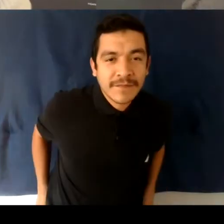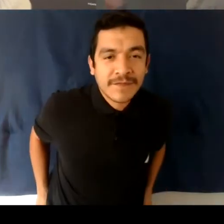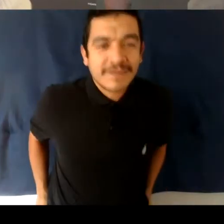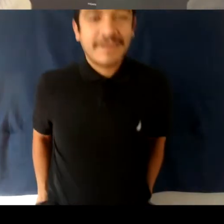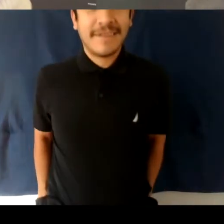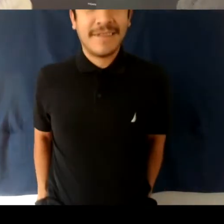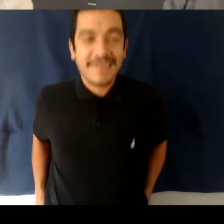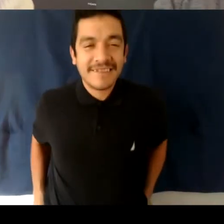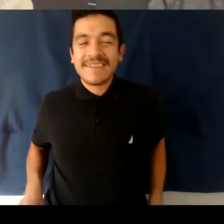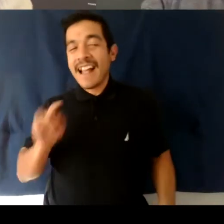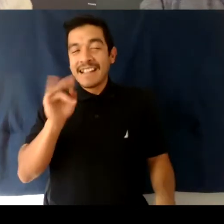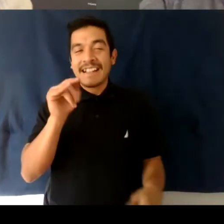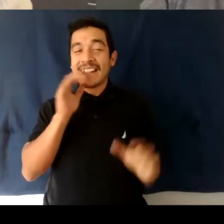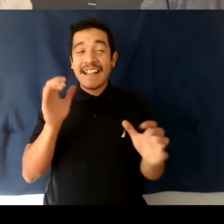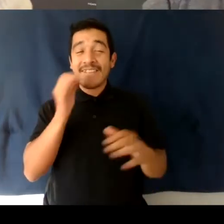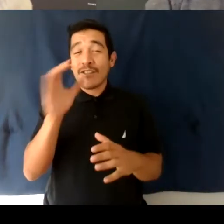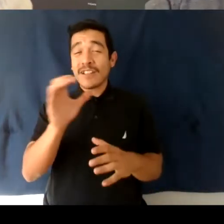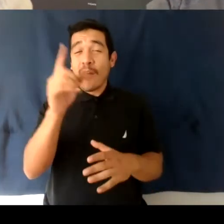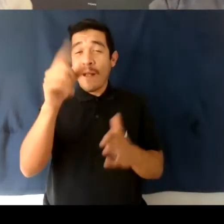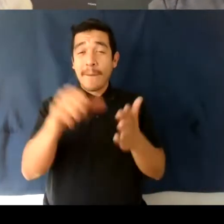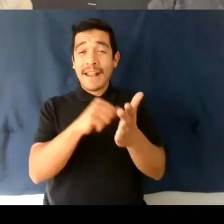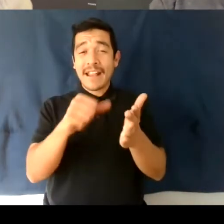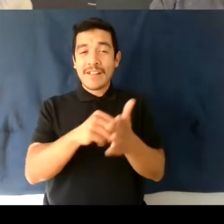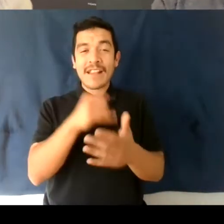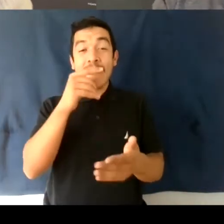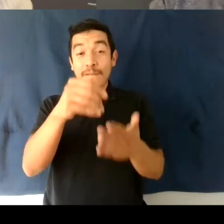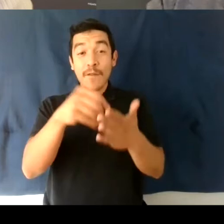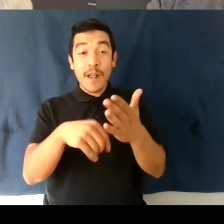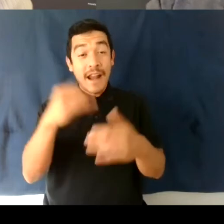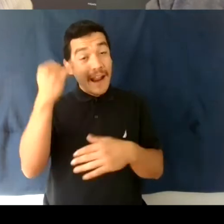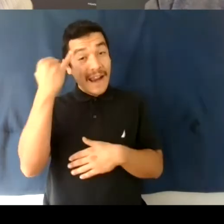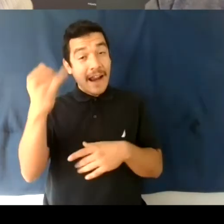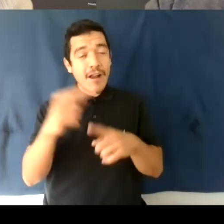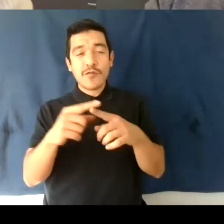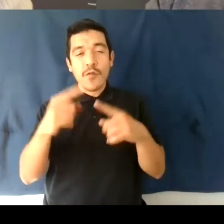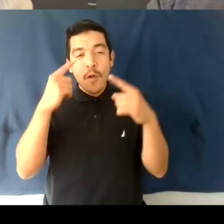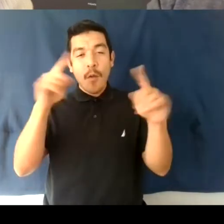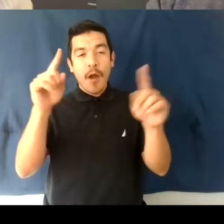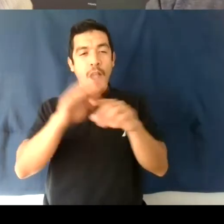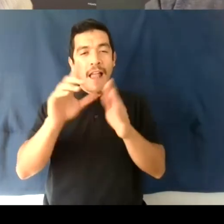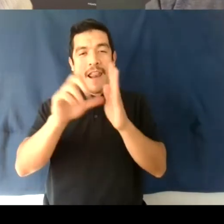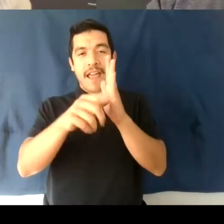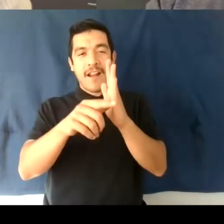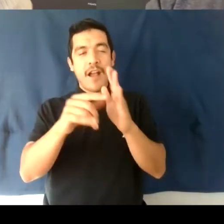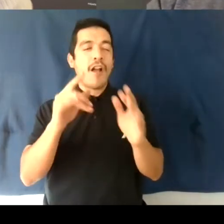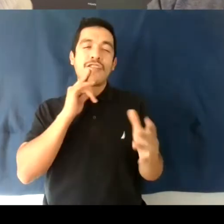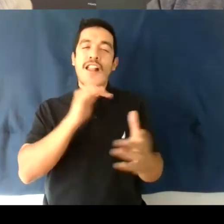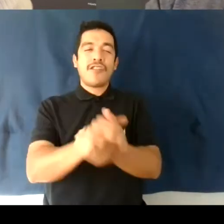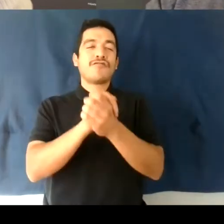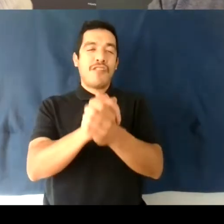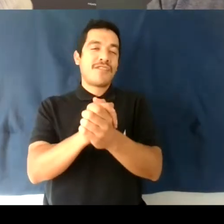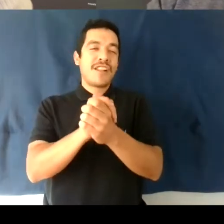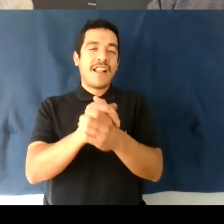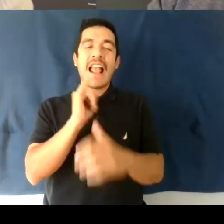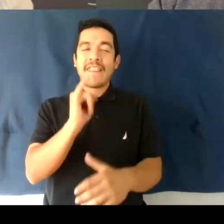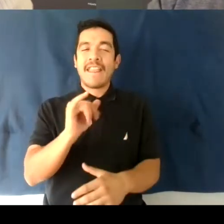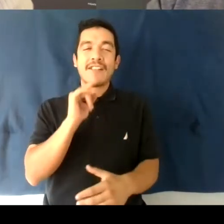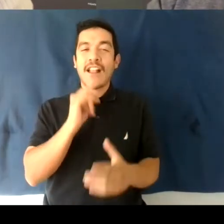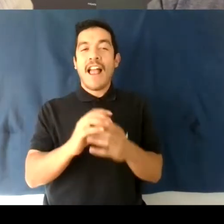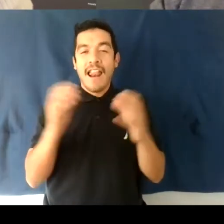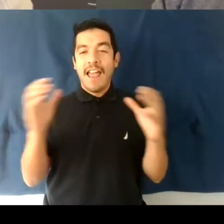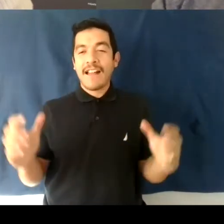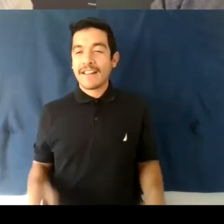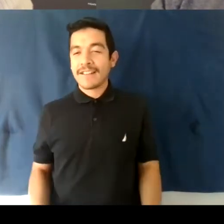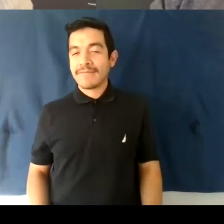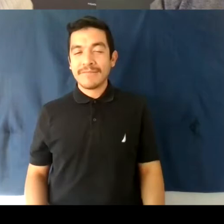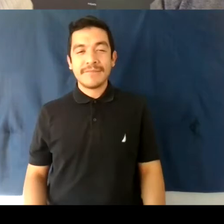yeah. Exactly. If you wrote down an idea to work on later, congratulations. That's a lot.